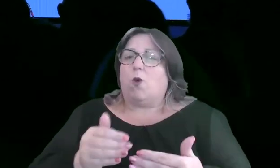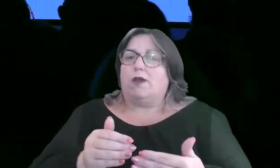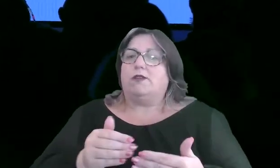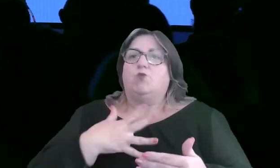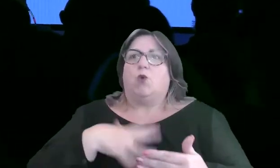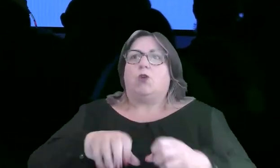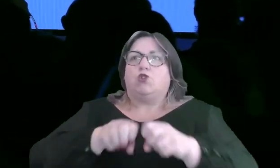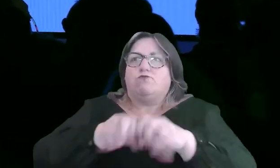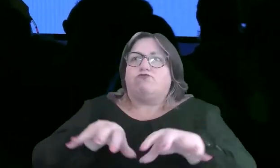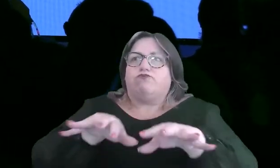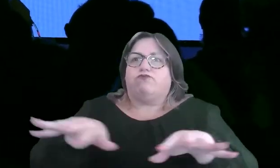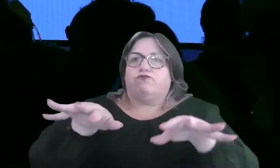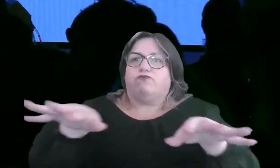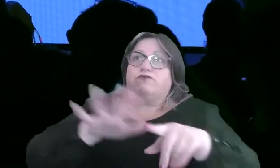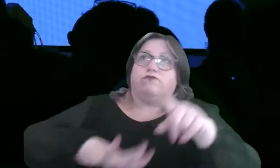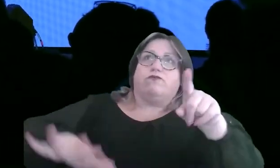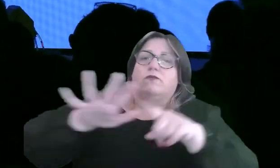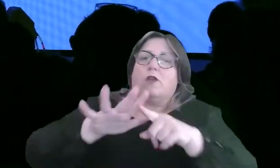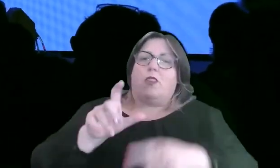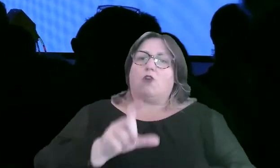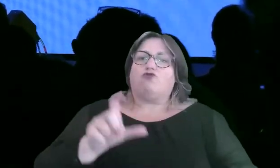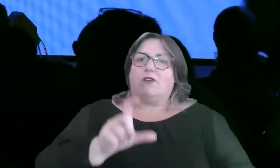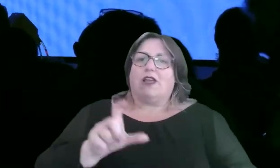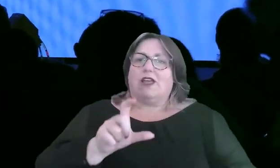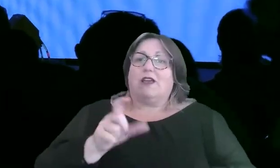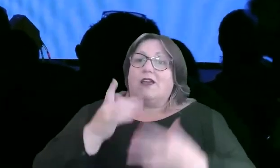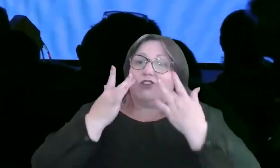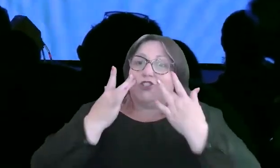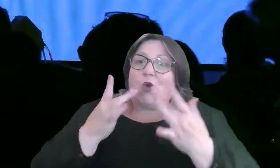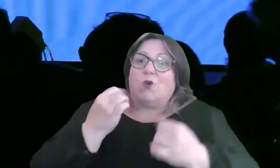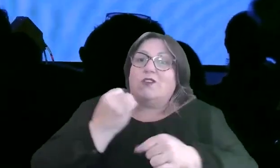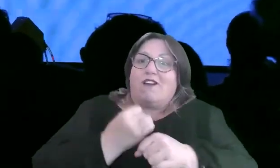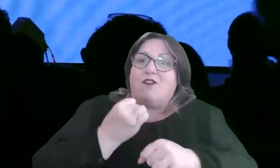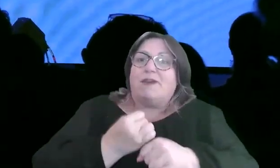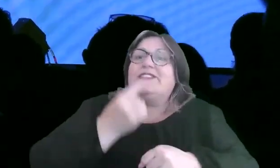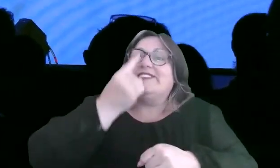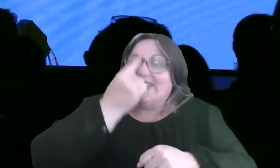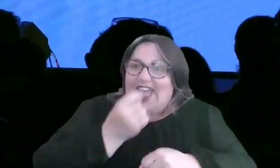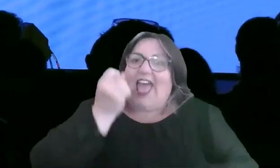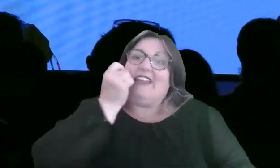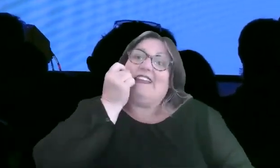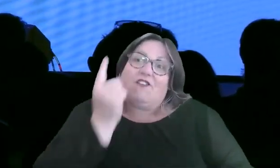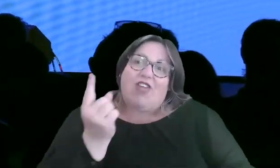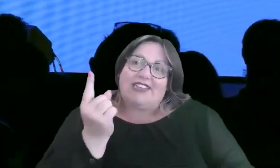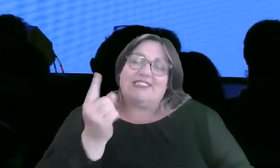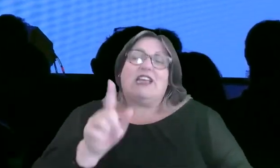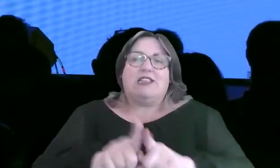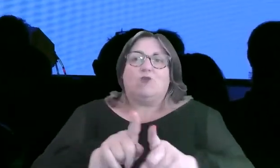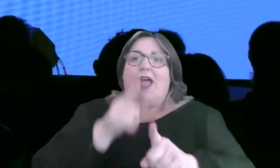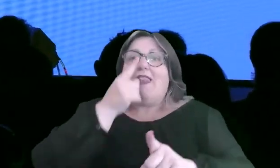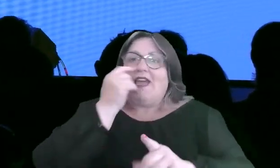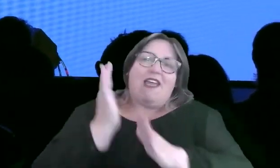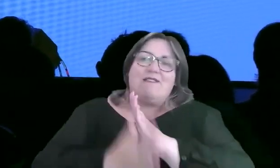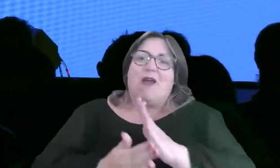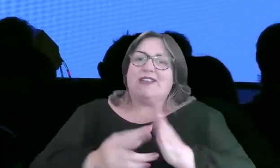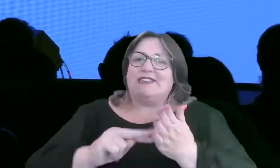And that doesn't just show that government can innovate, it also means faster planning decisions, which I think will come as relief to many people in this